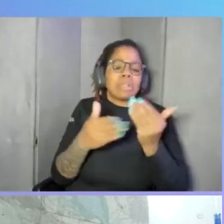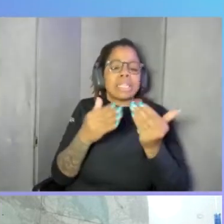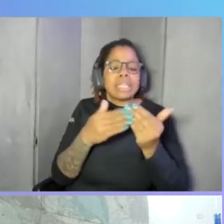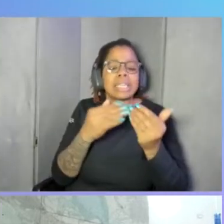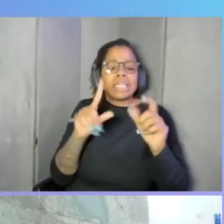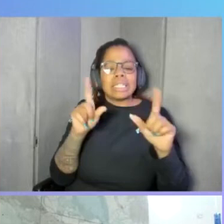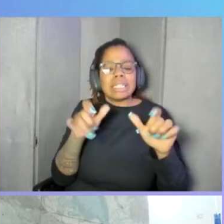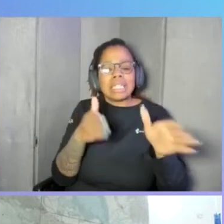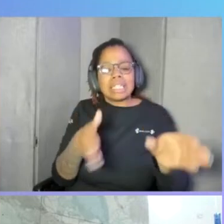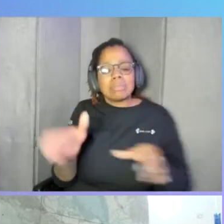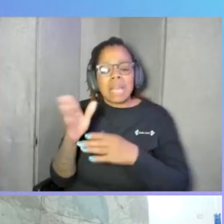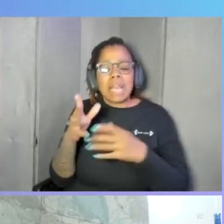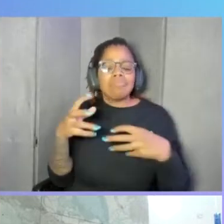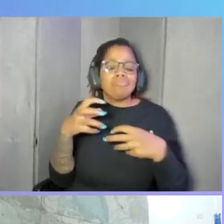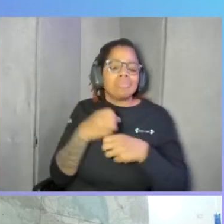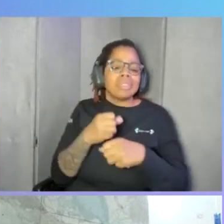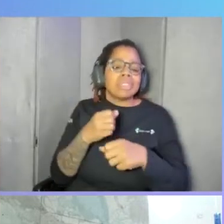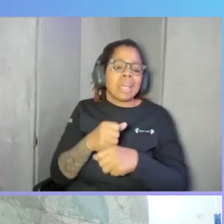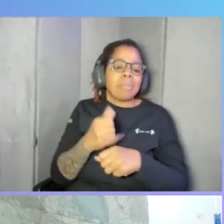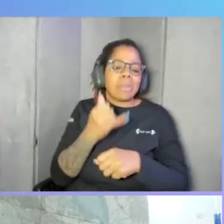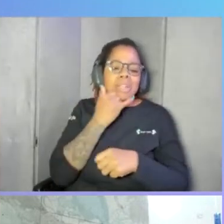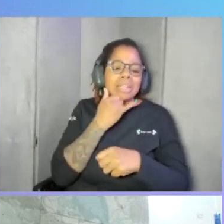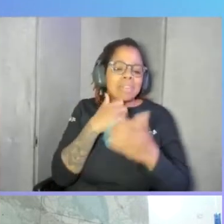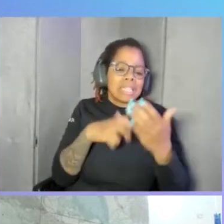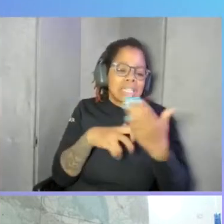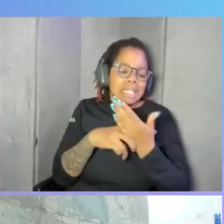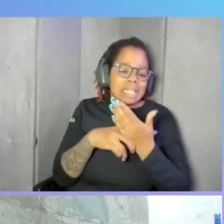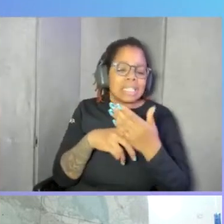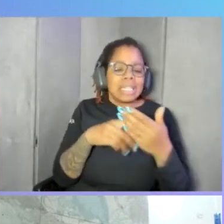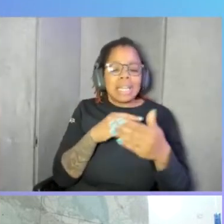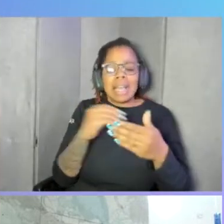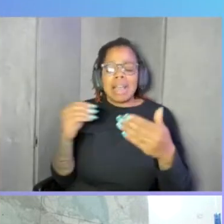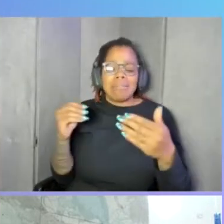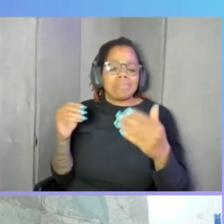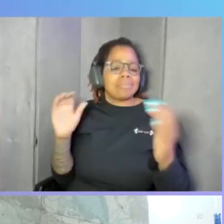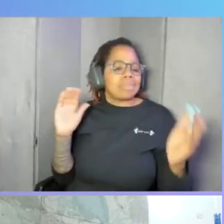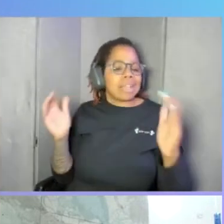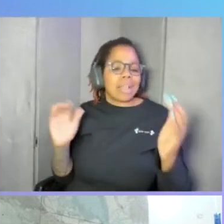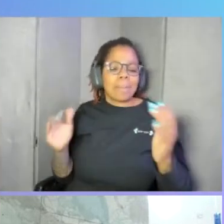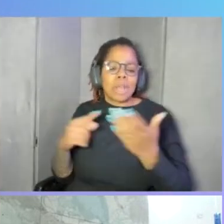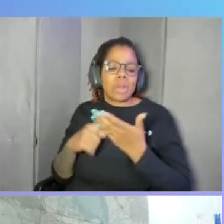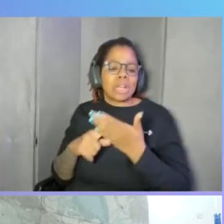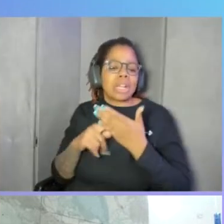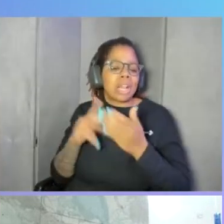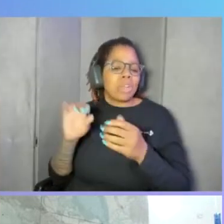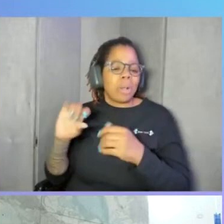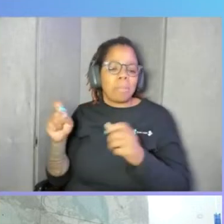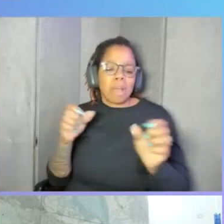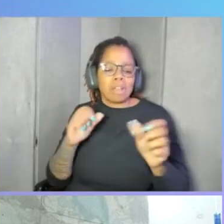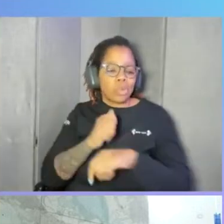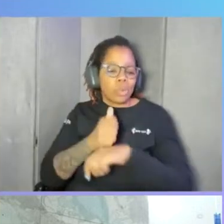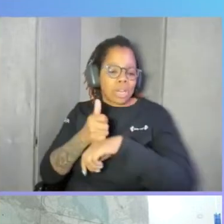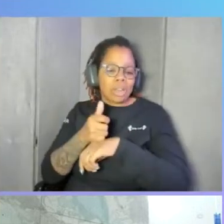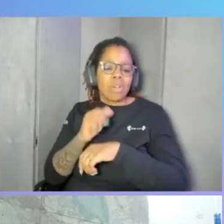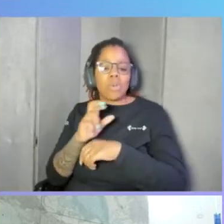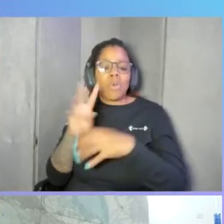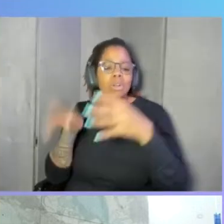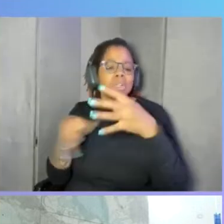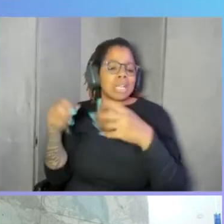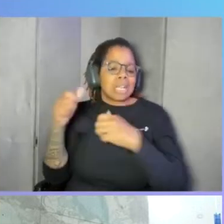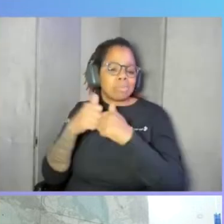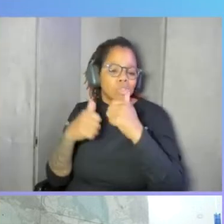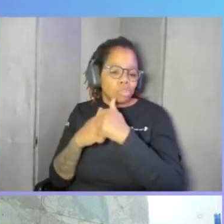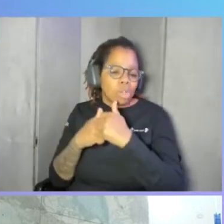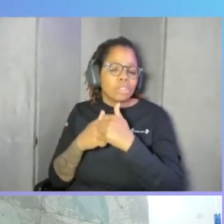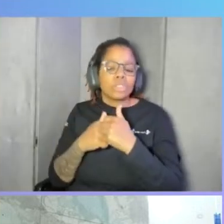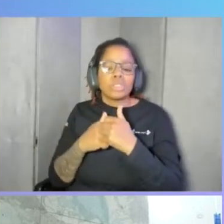plans and summarizing defect tickets and comparing dialog box organization or table structure, for